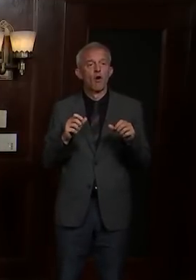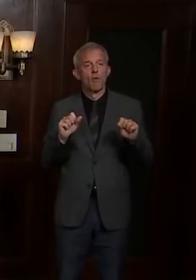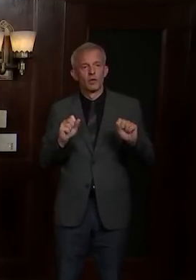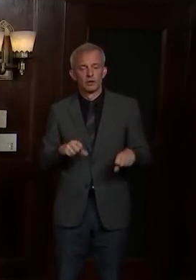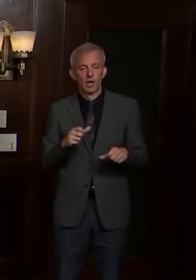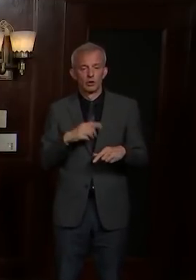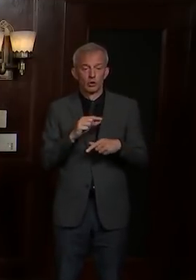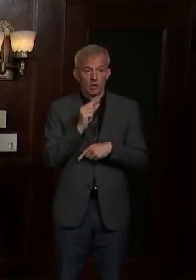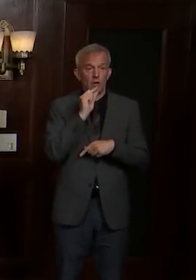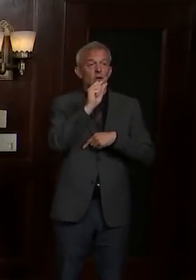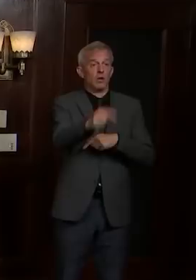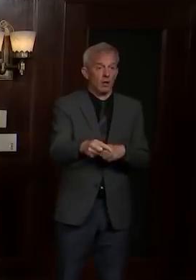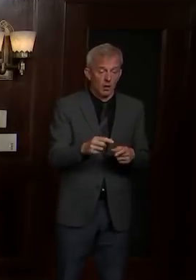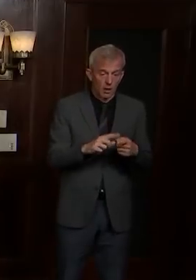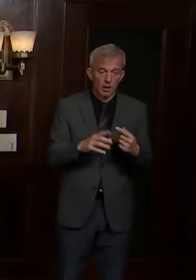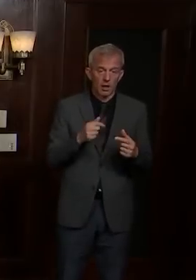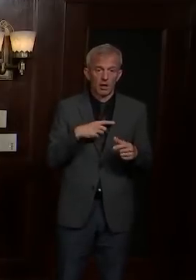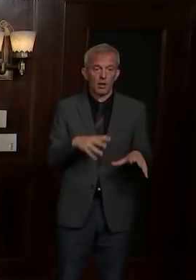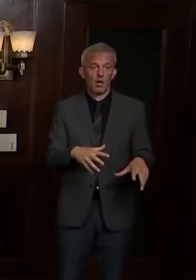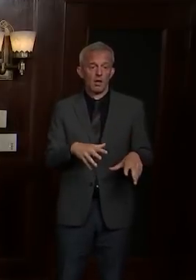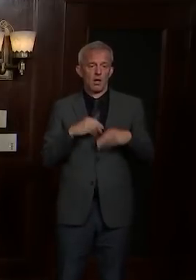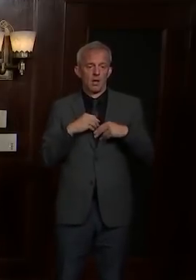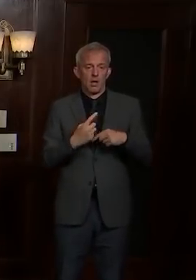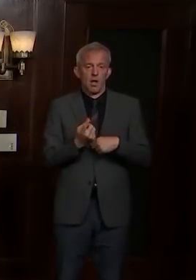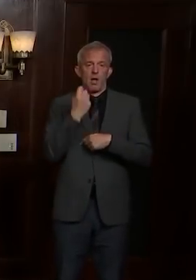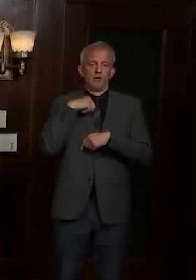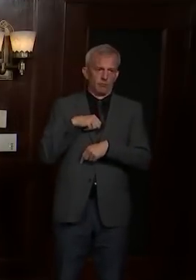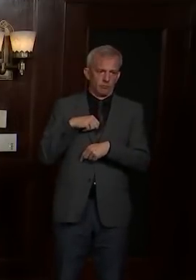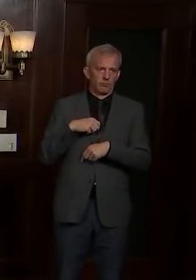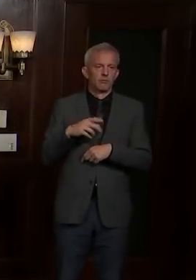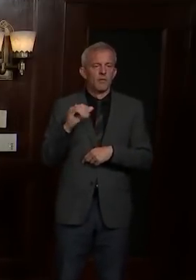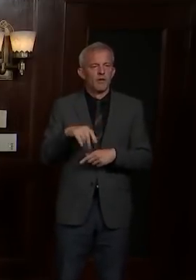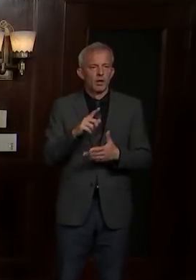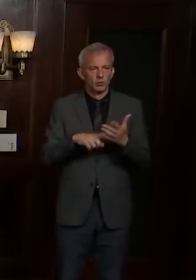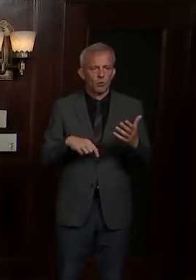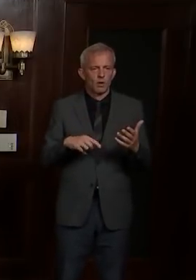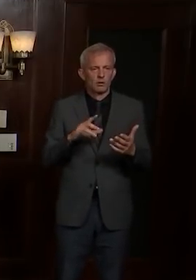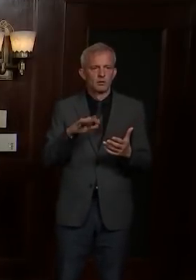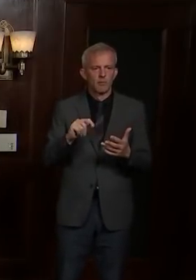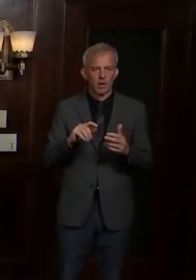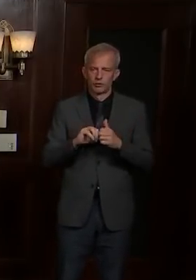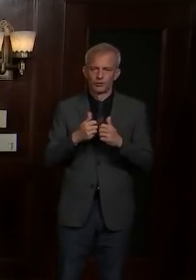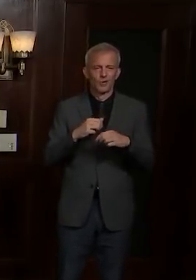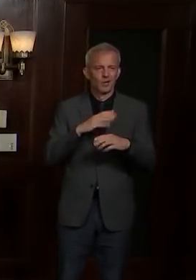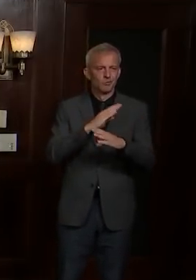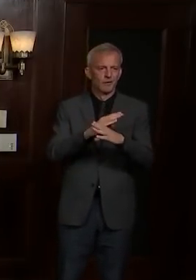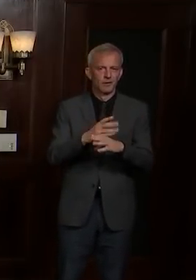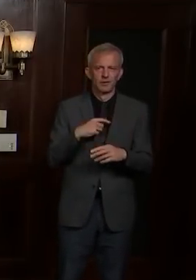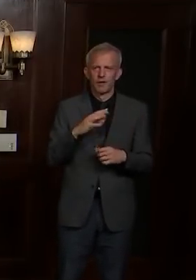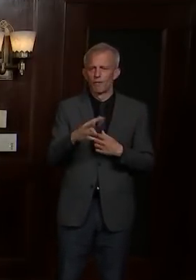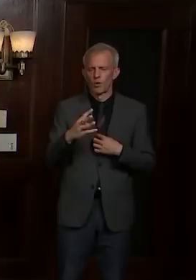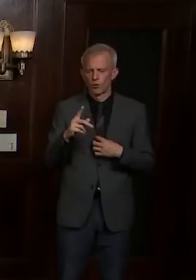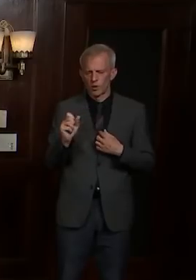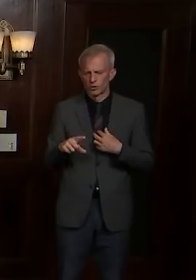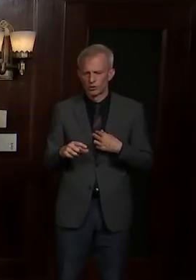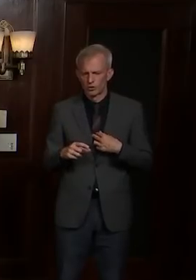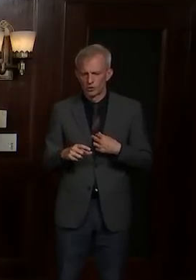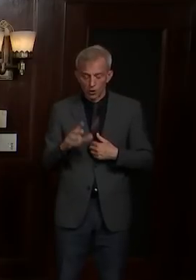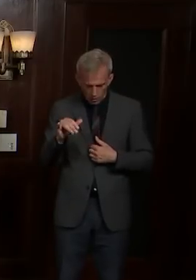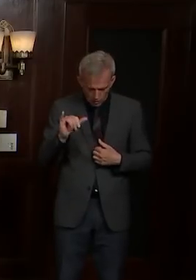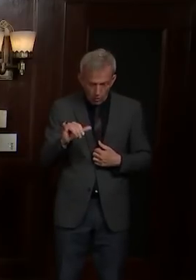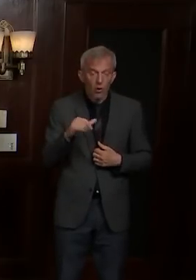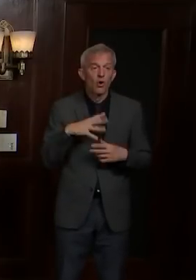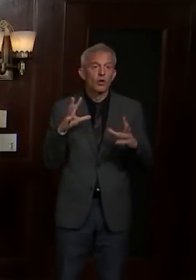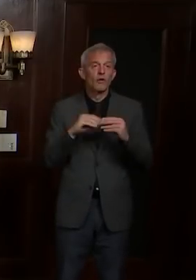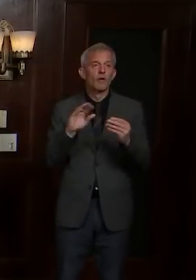droplets come into their area. That's what this is about for LA Protects. And I think there was a fourth question stuck in there. Oh yeah, the convention center. It was good,